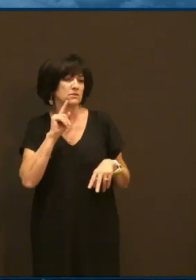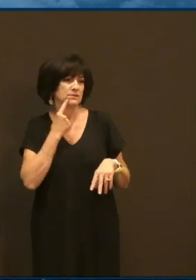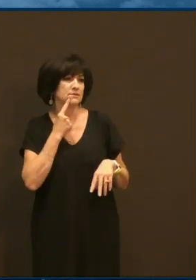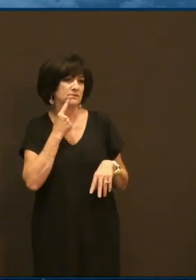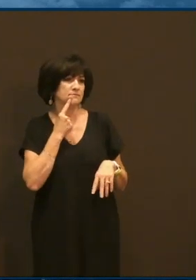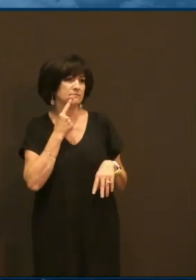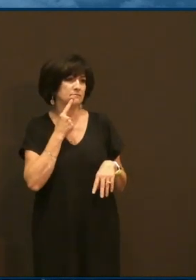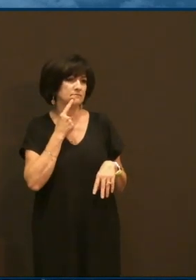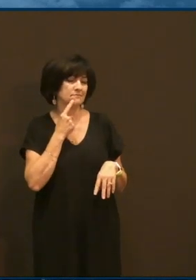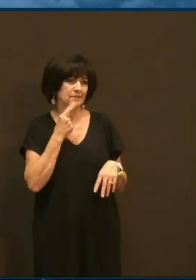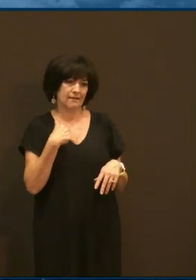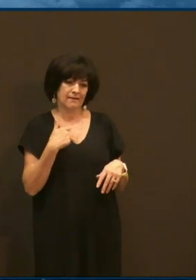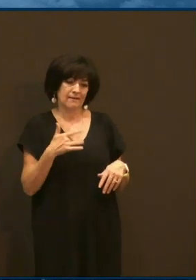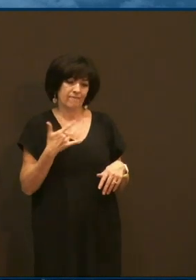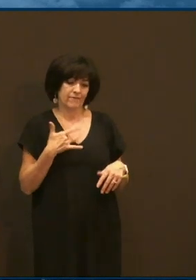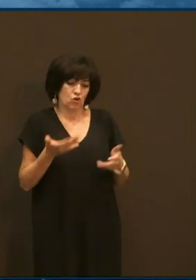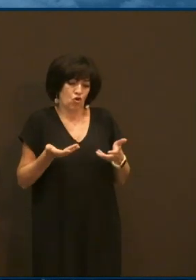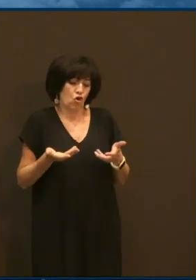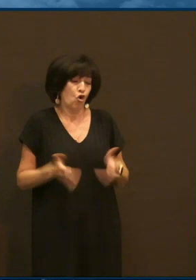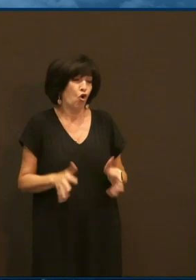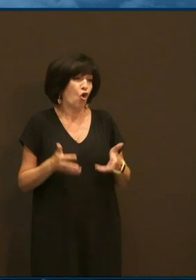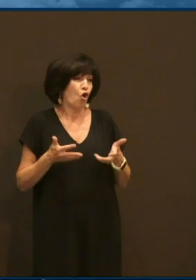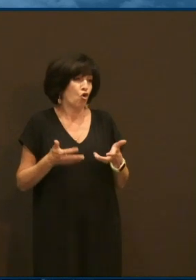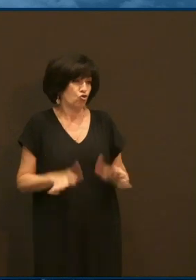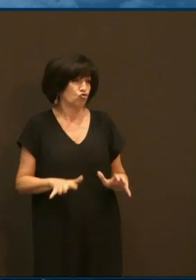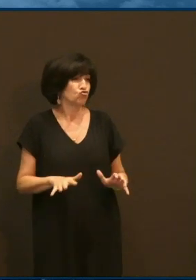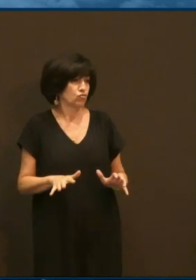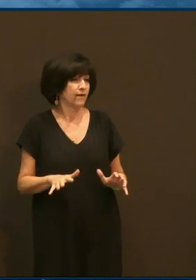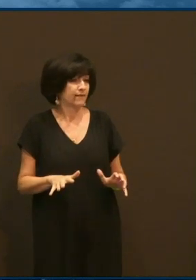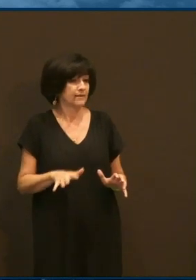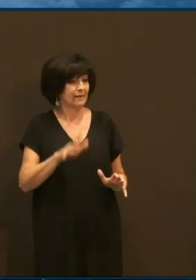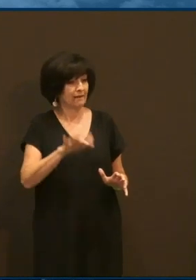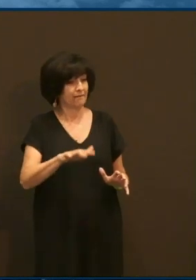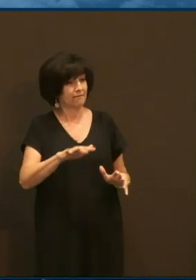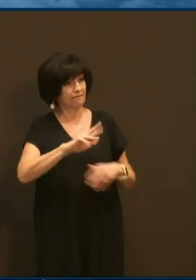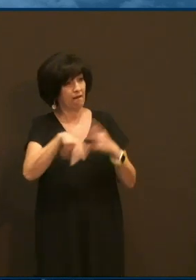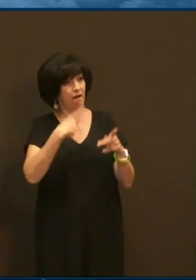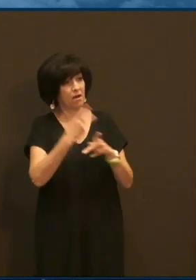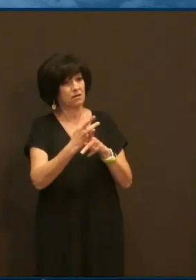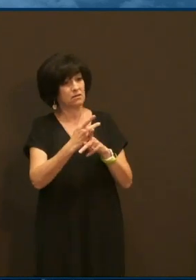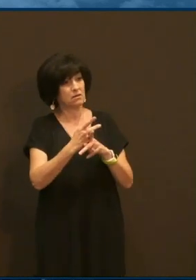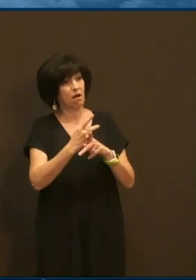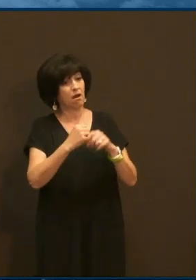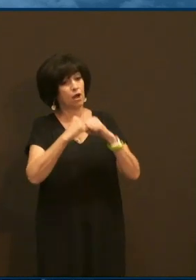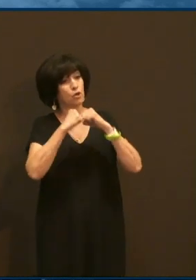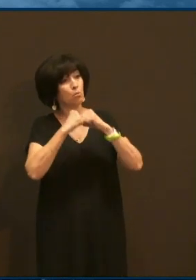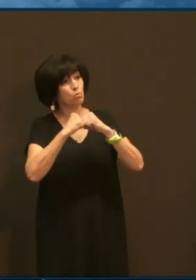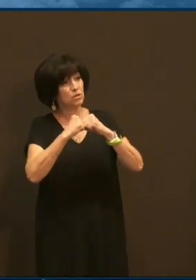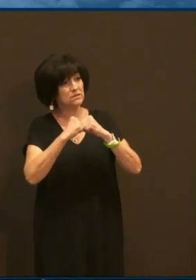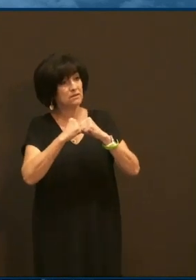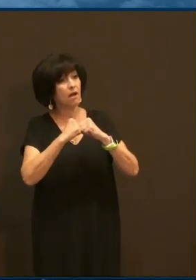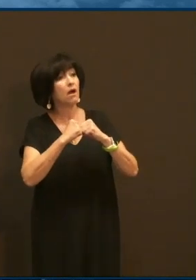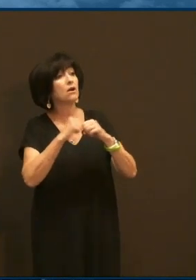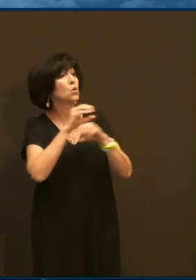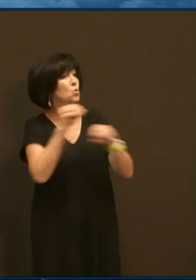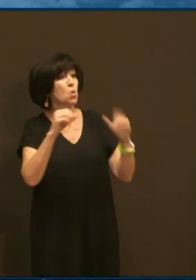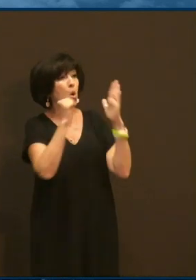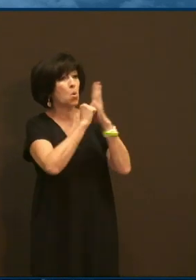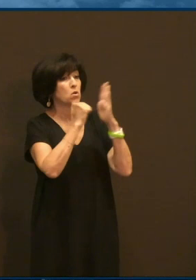I think already with the protection necessary for it to be approved by a judge as